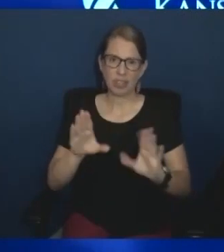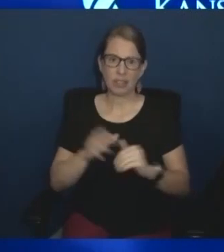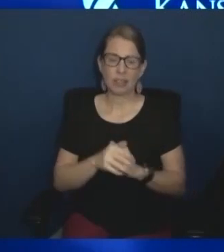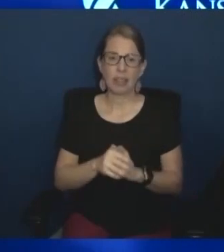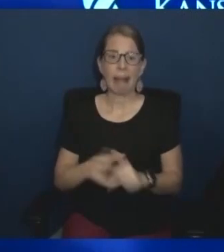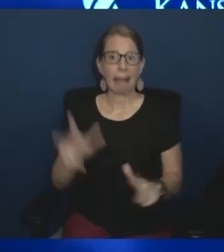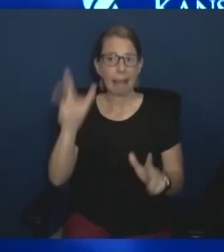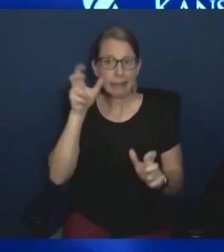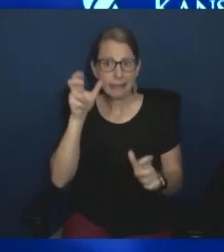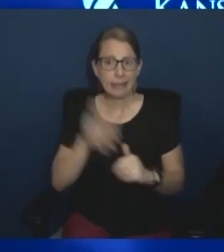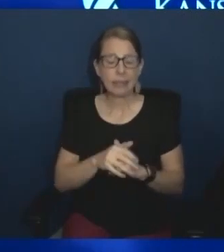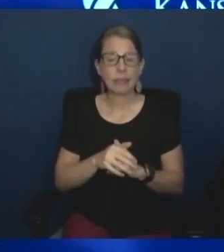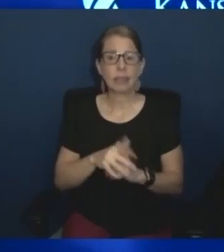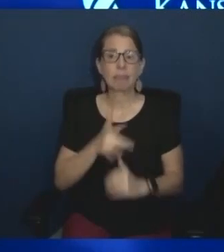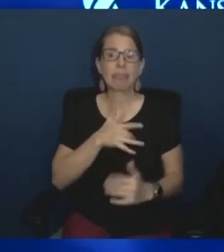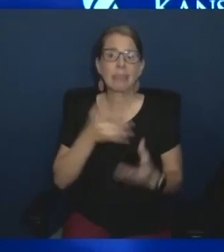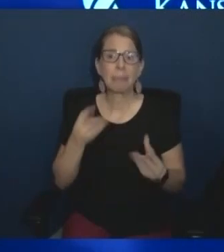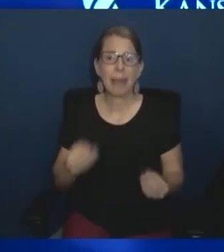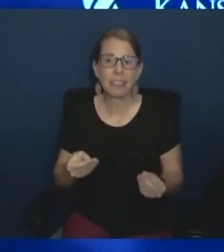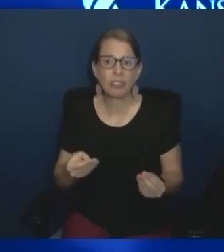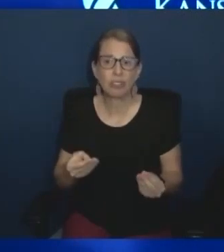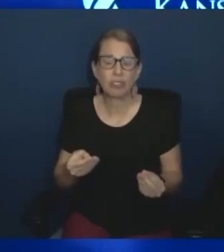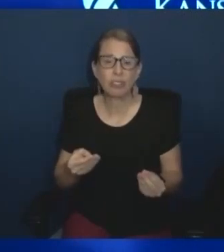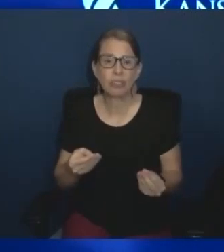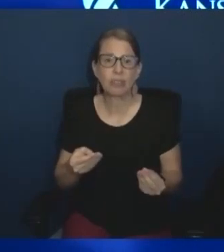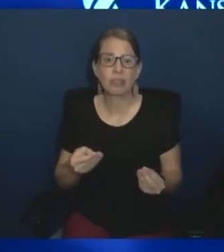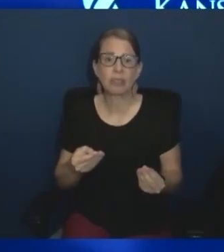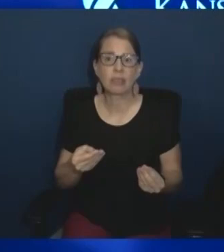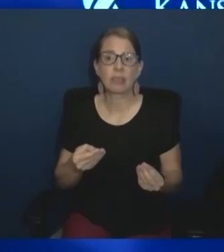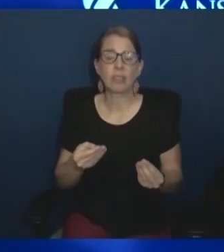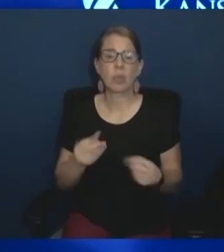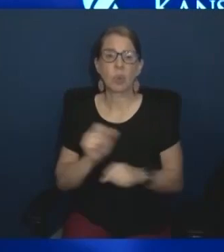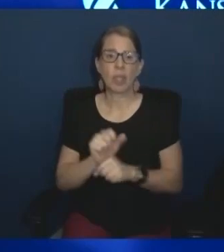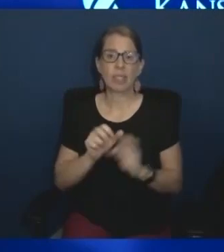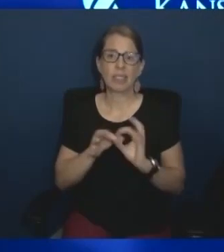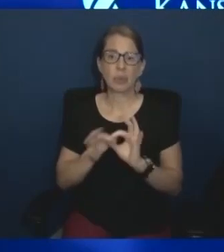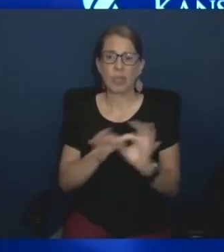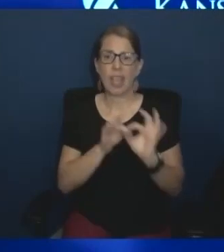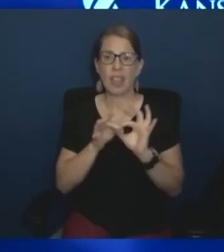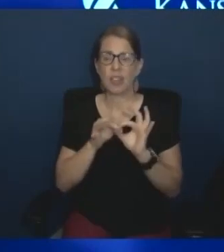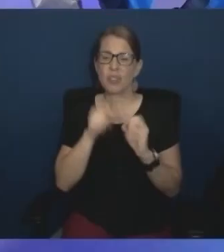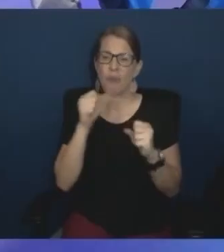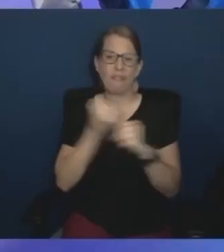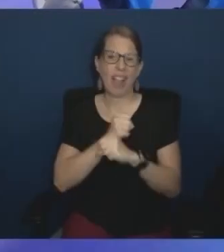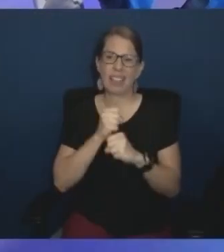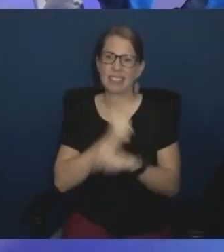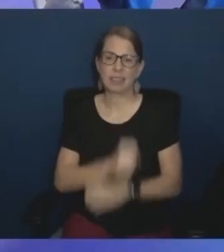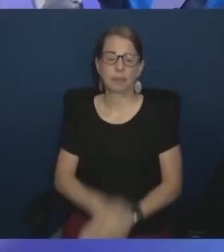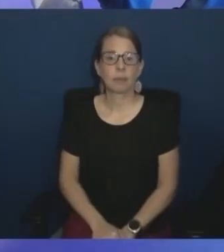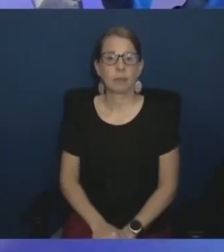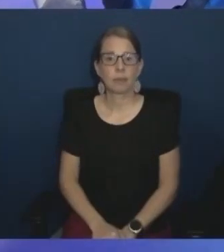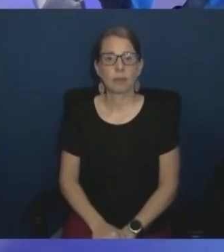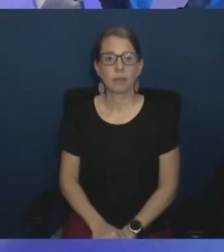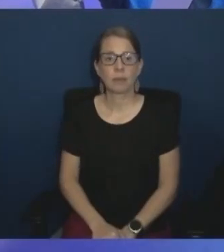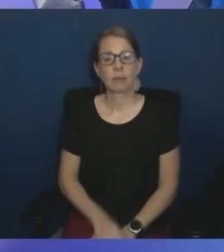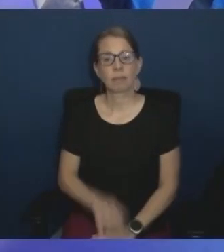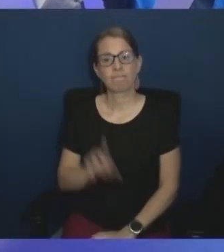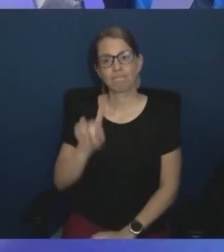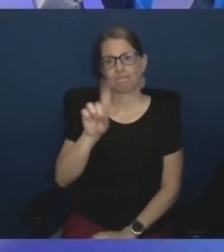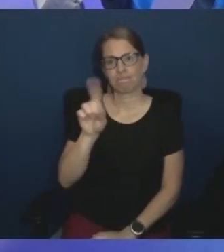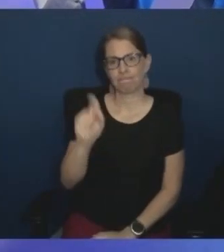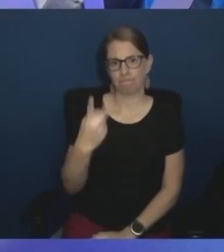be compassionate and work together instead of fight. I have to ask you this question as if you and I were having a